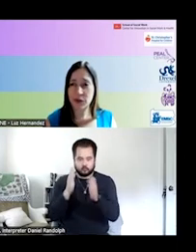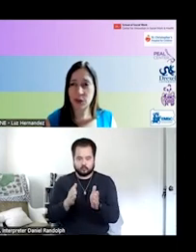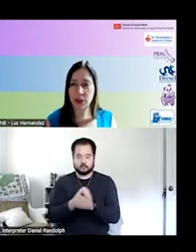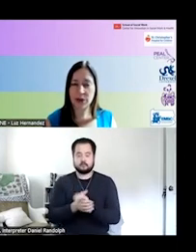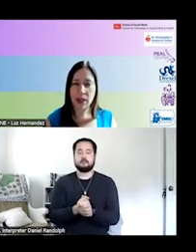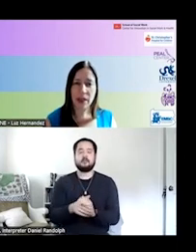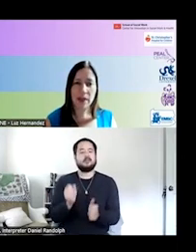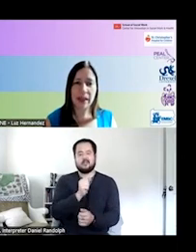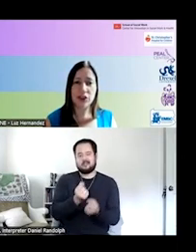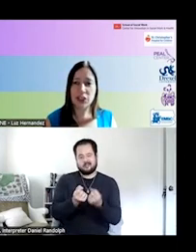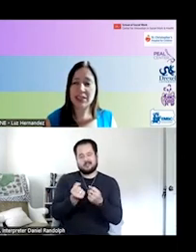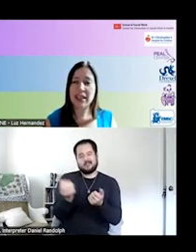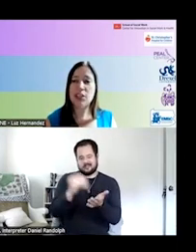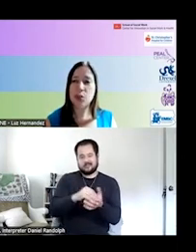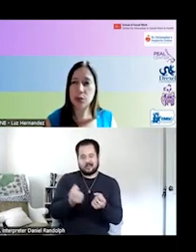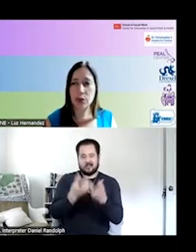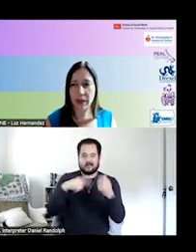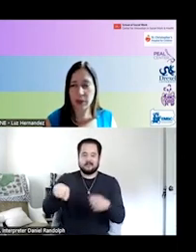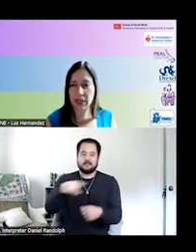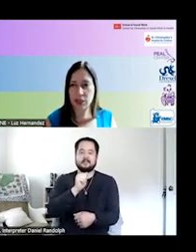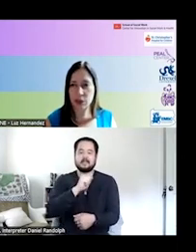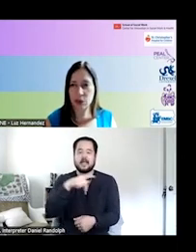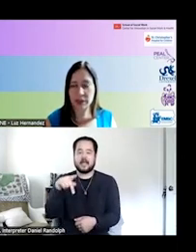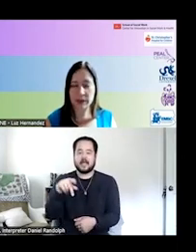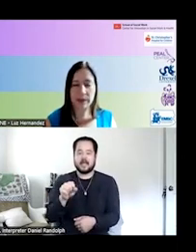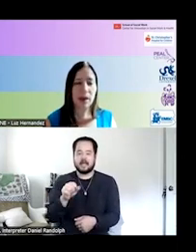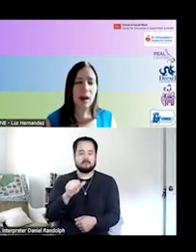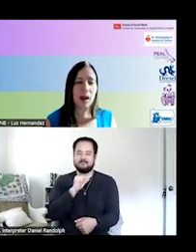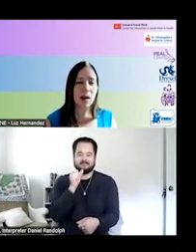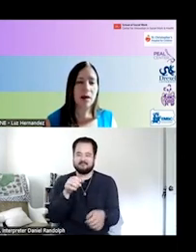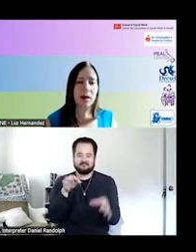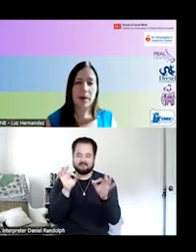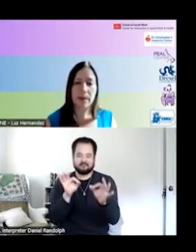imperfect, if you will. They're just a tool that we can use